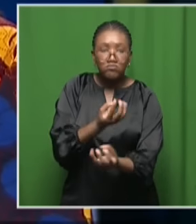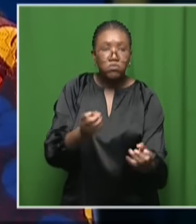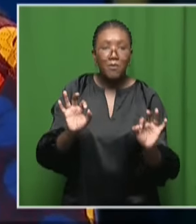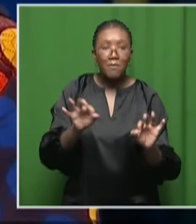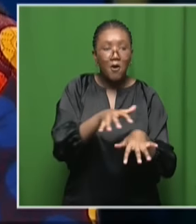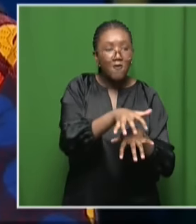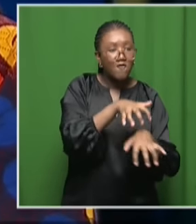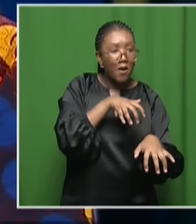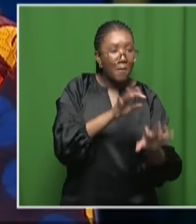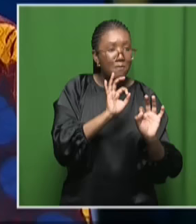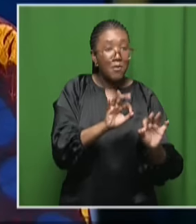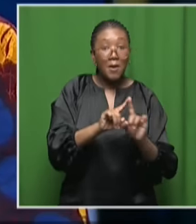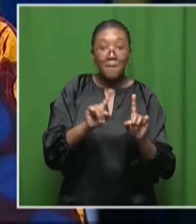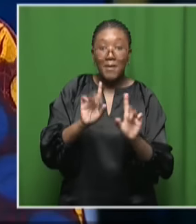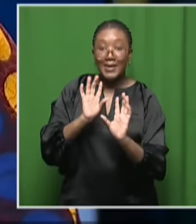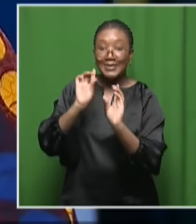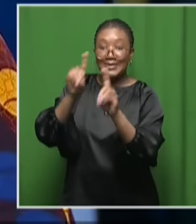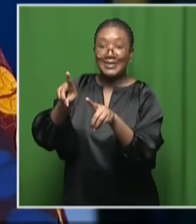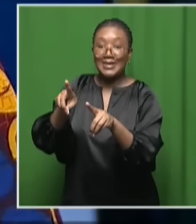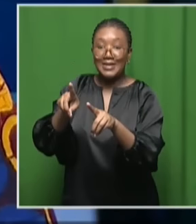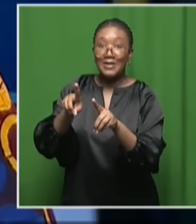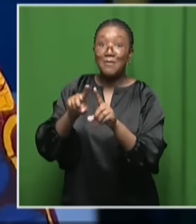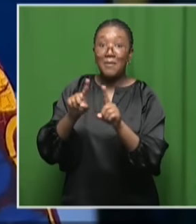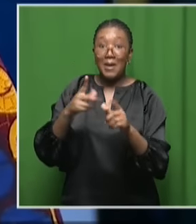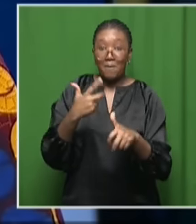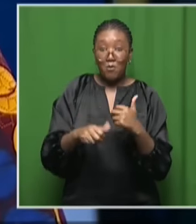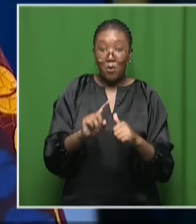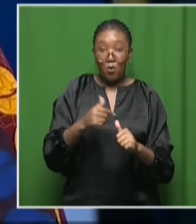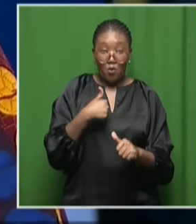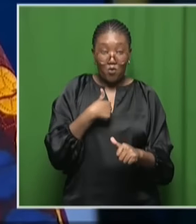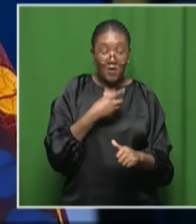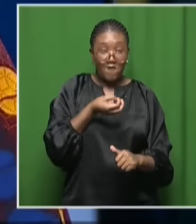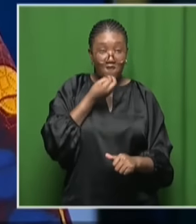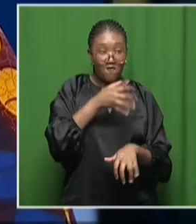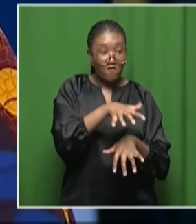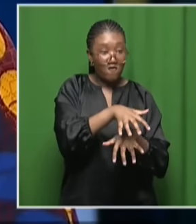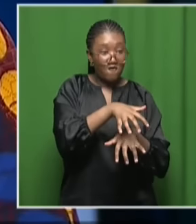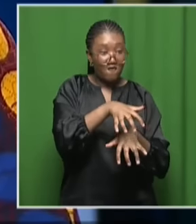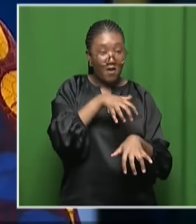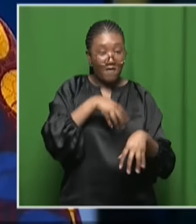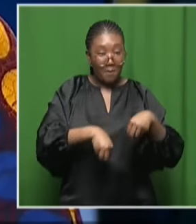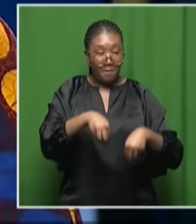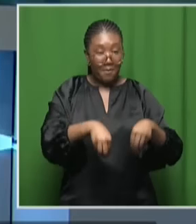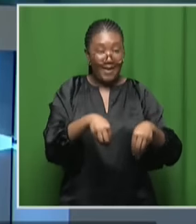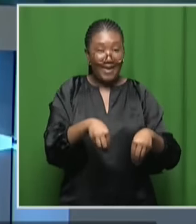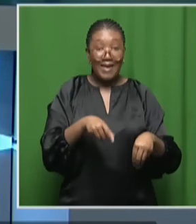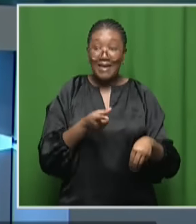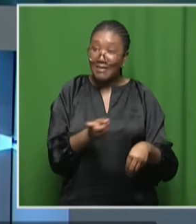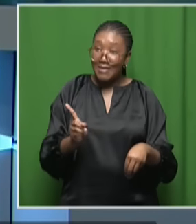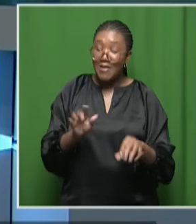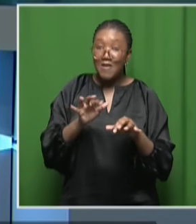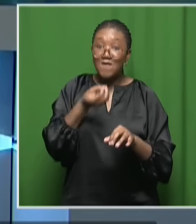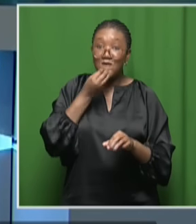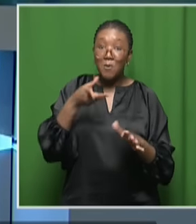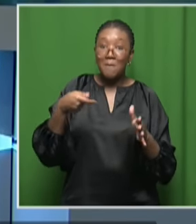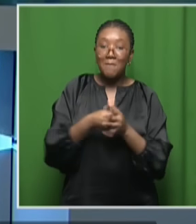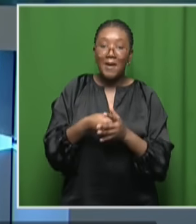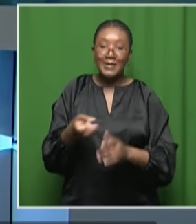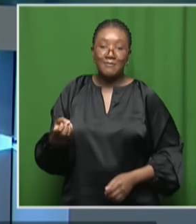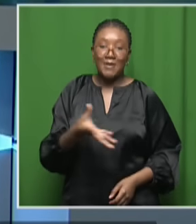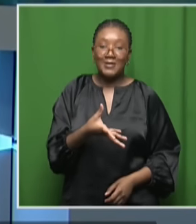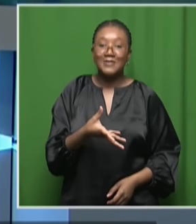export. Our big problem is that not everyone can afford the food that we produce internally, and we need to address that. It's a big inequality problem. But